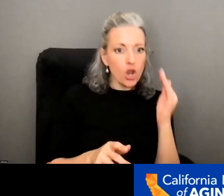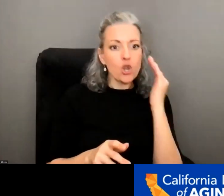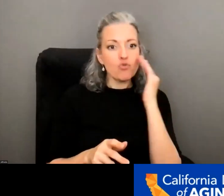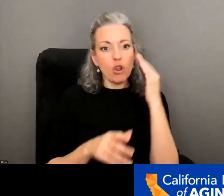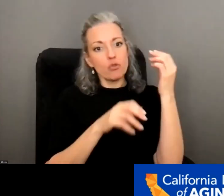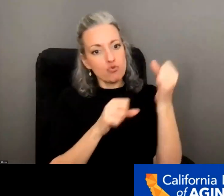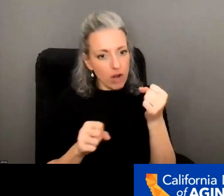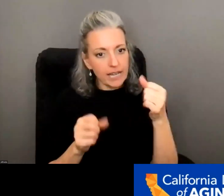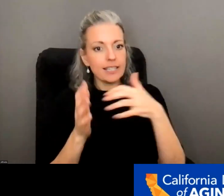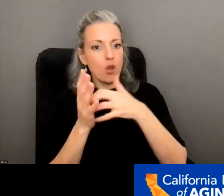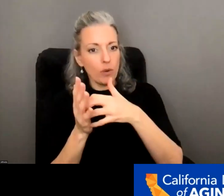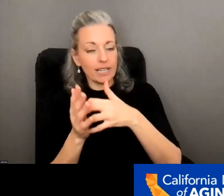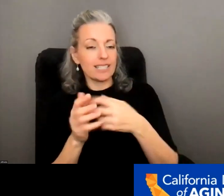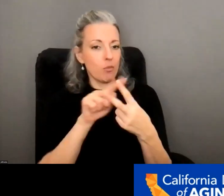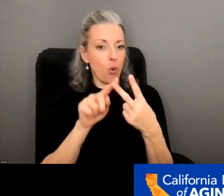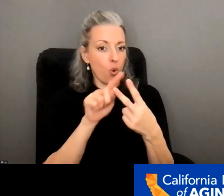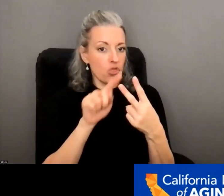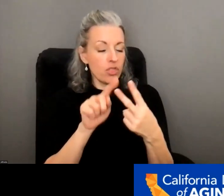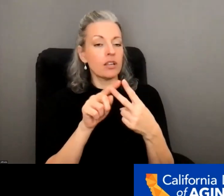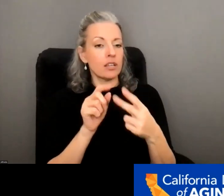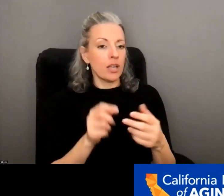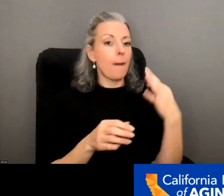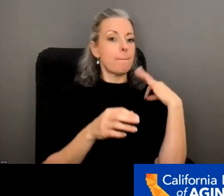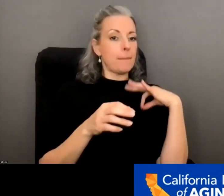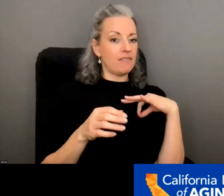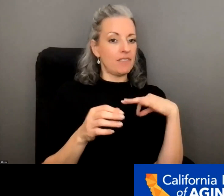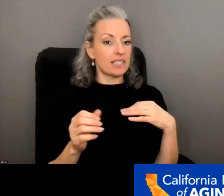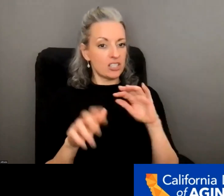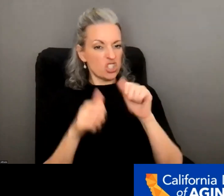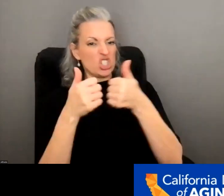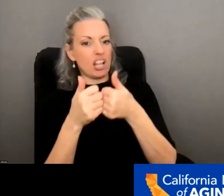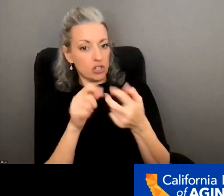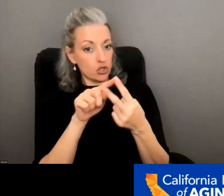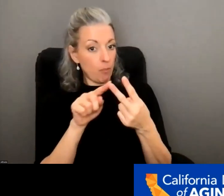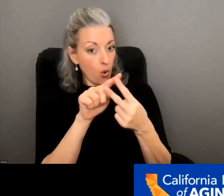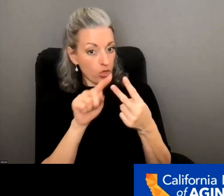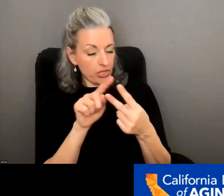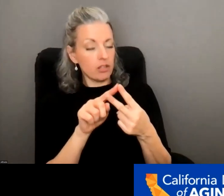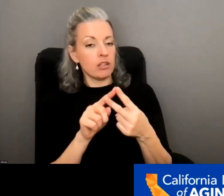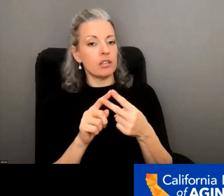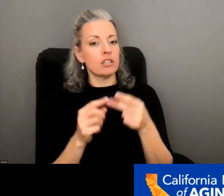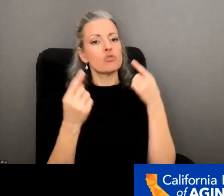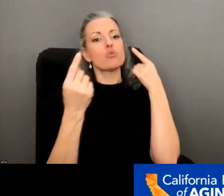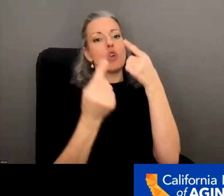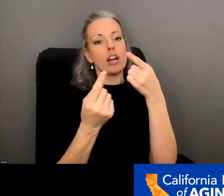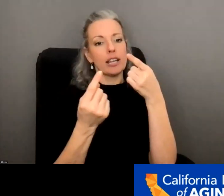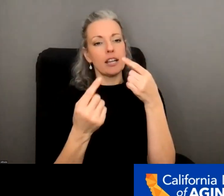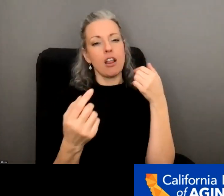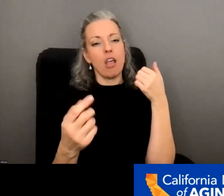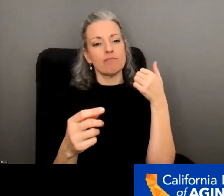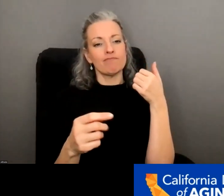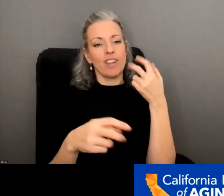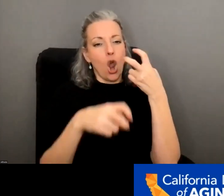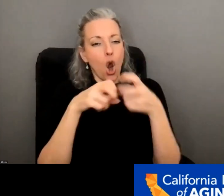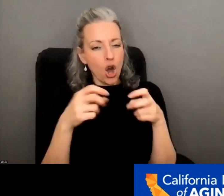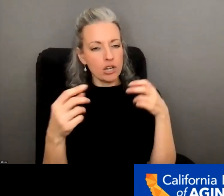and weaknesses to both and benefits and challenges to both, to target the hardest to reach in a variety of different ways. And